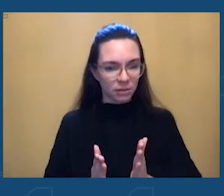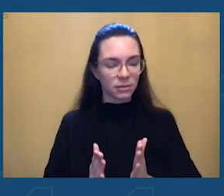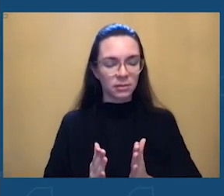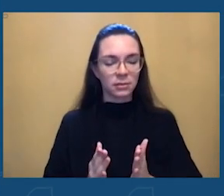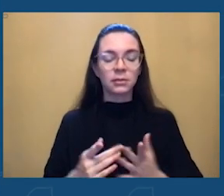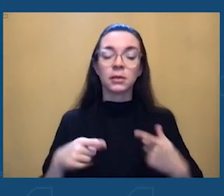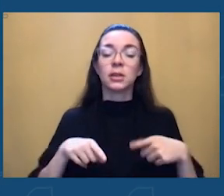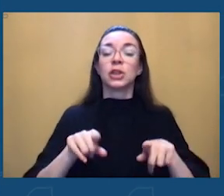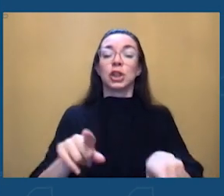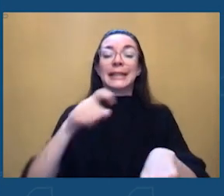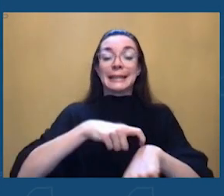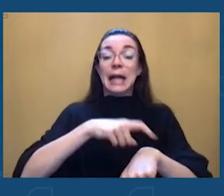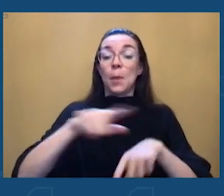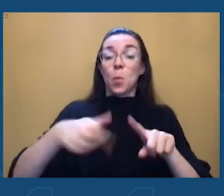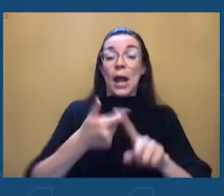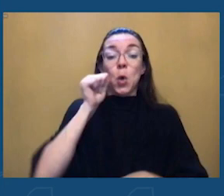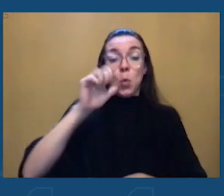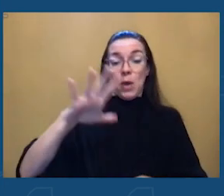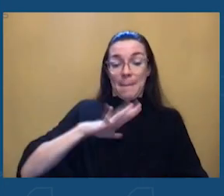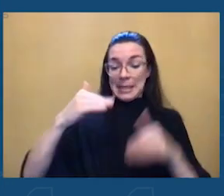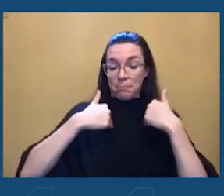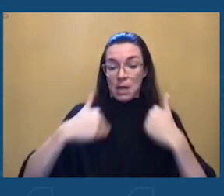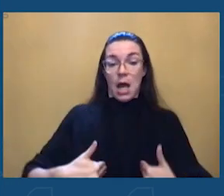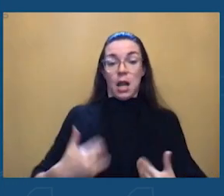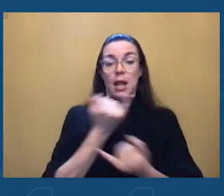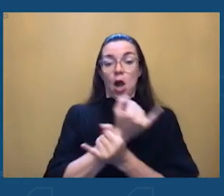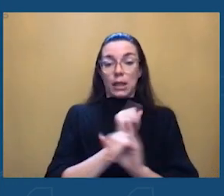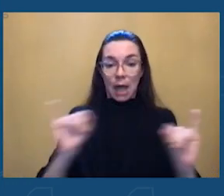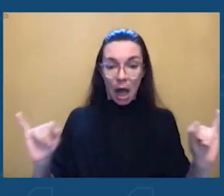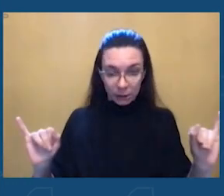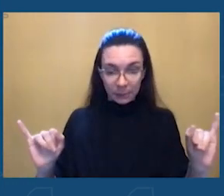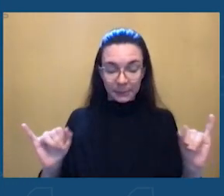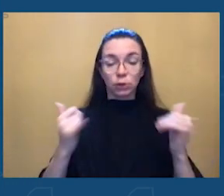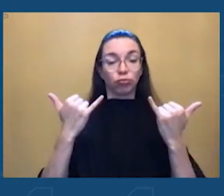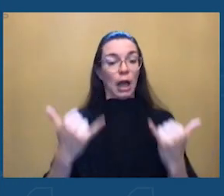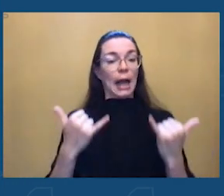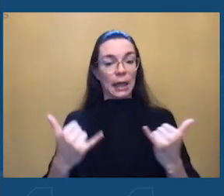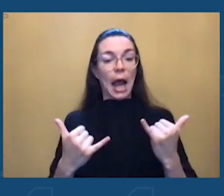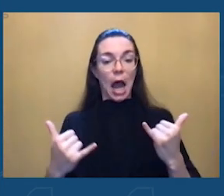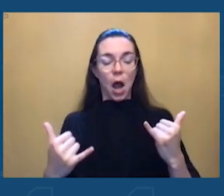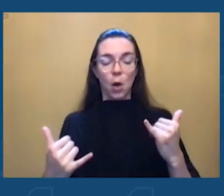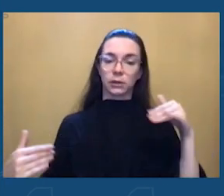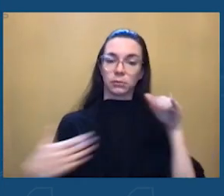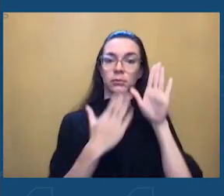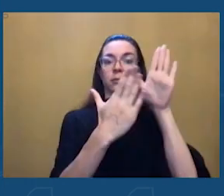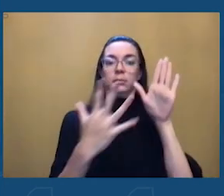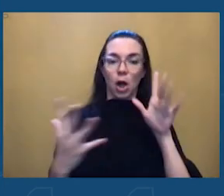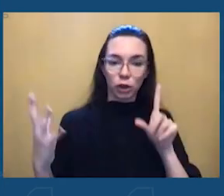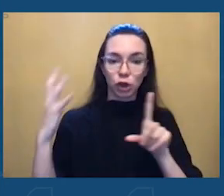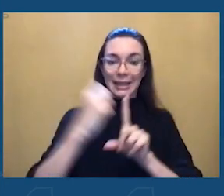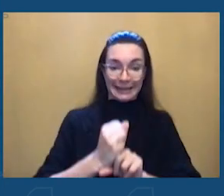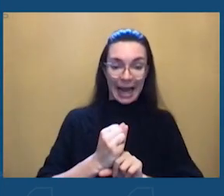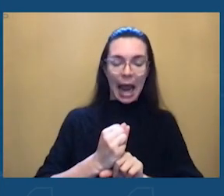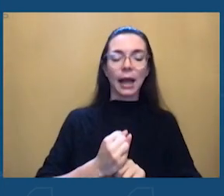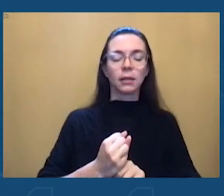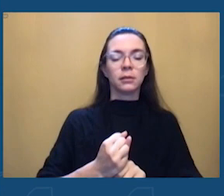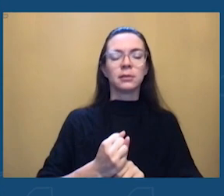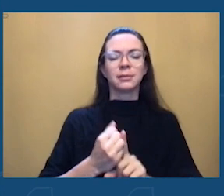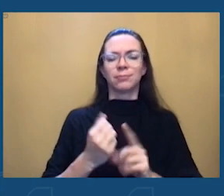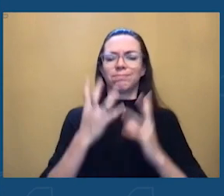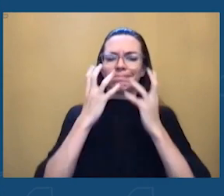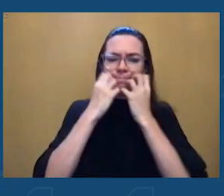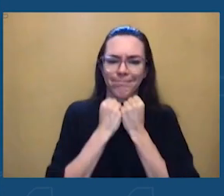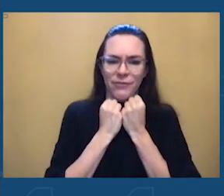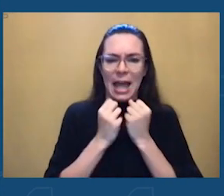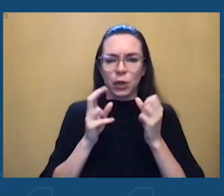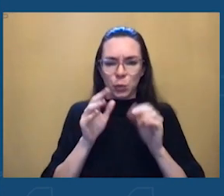when women's bodily autonomy, particularly, is under attack, I think it says a lot about the values of New York to be a